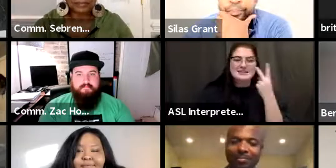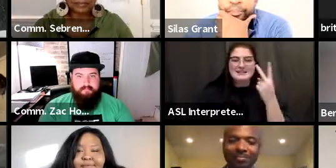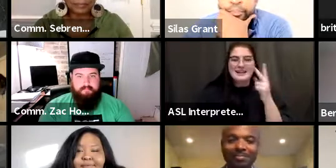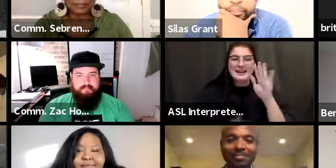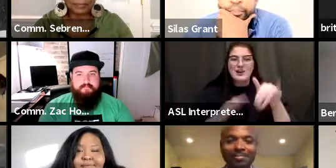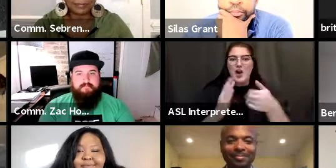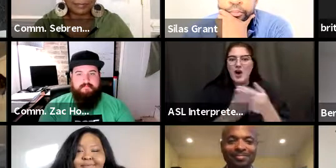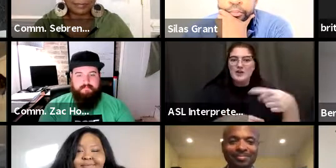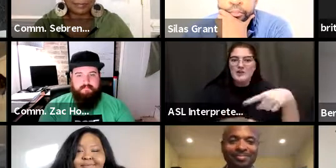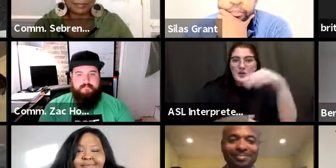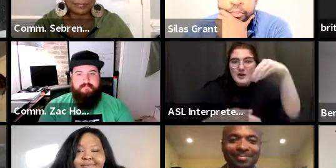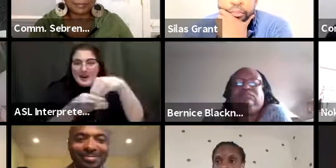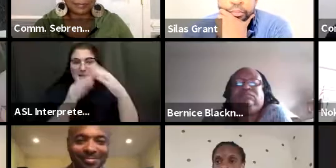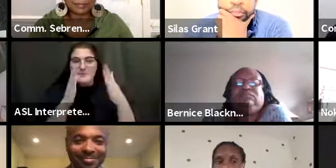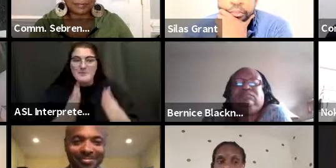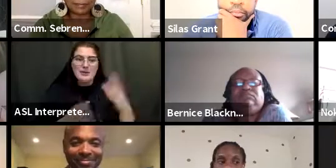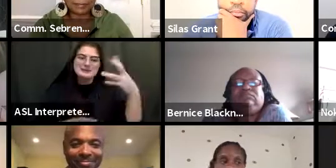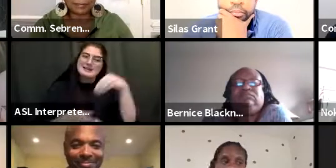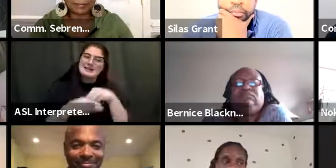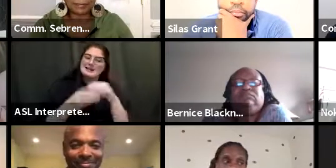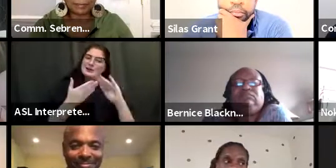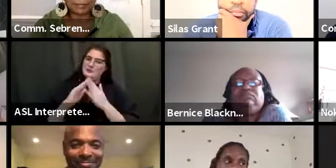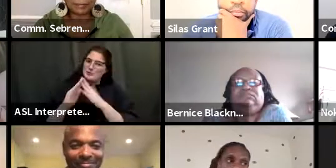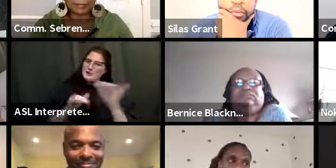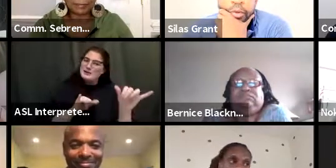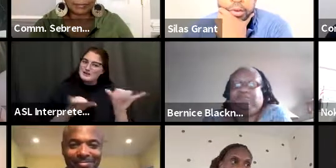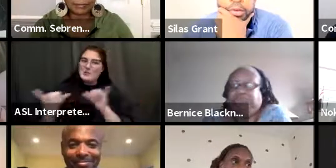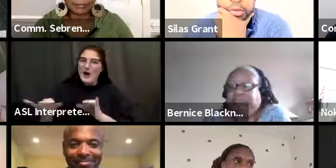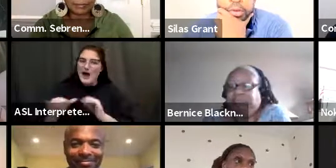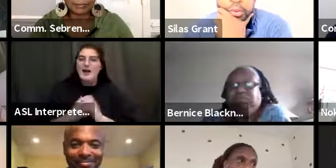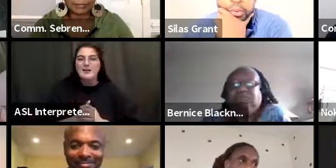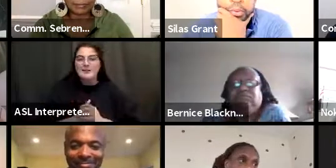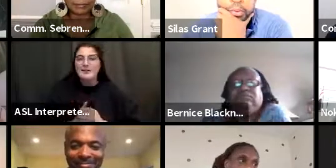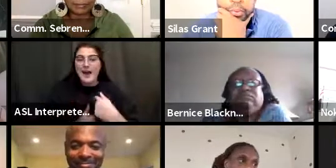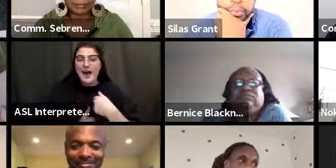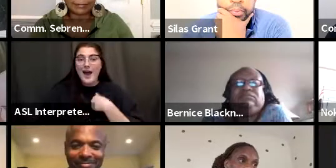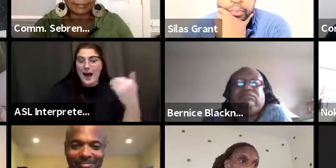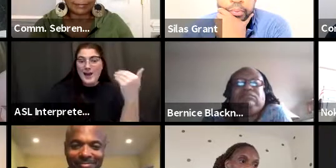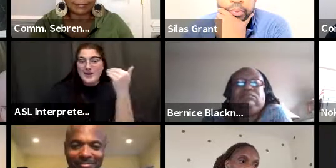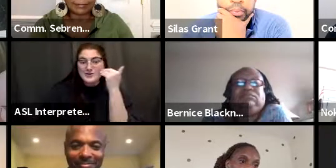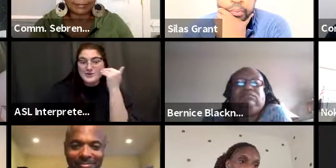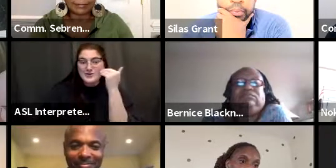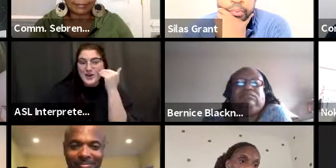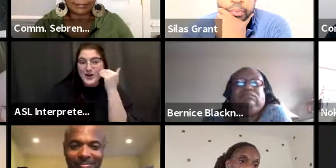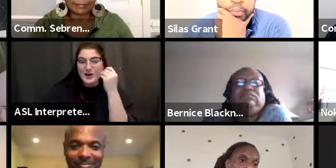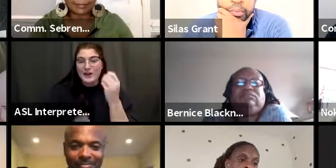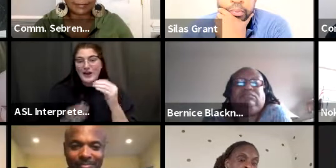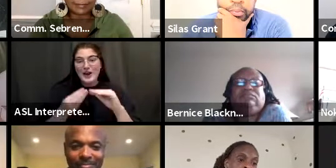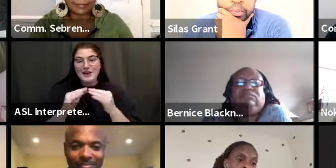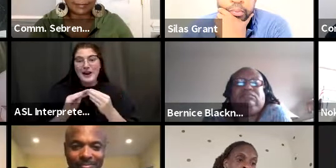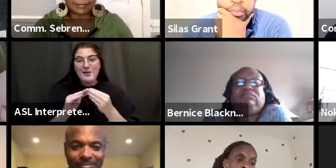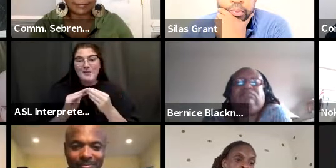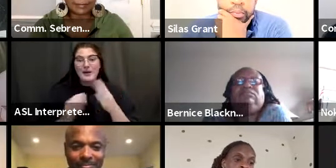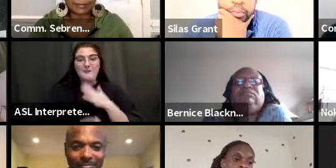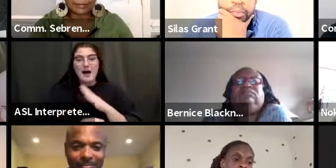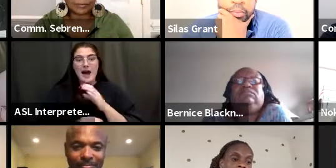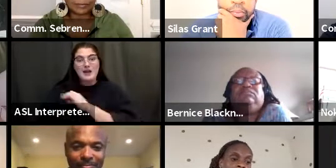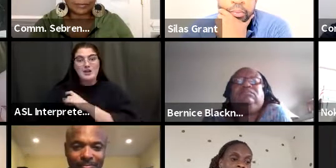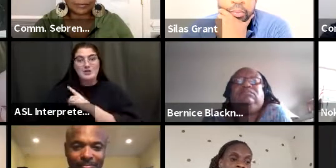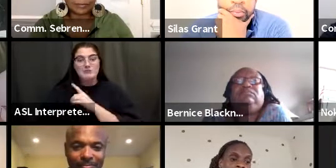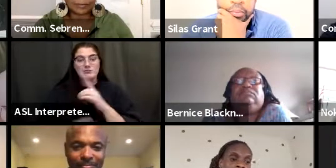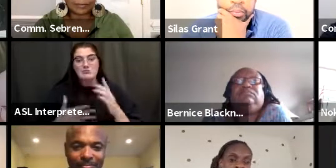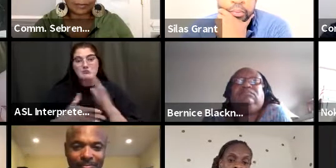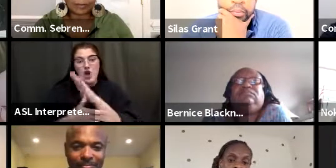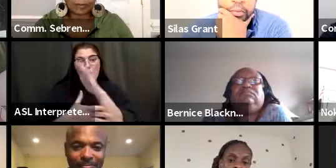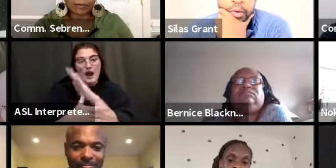in person in the community as well. I know that there are a number of my directors who